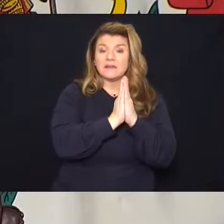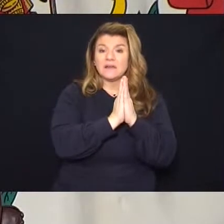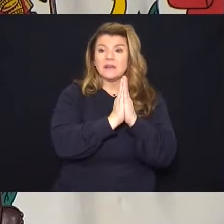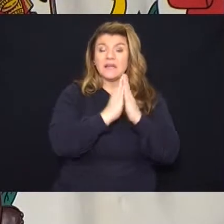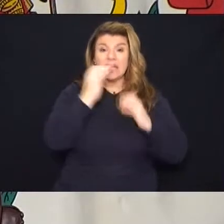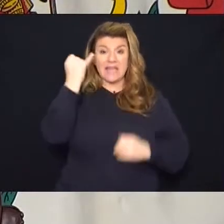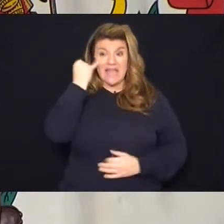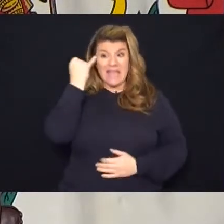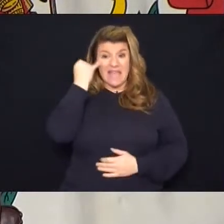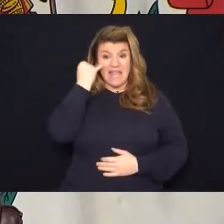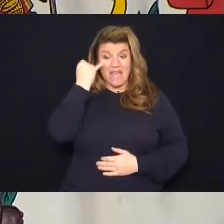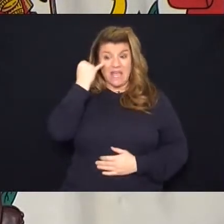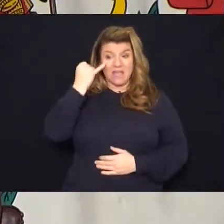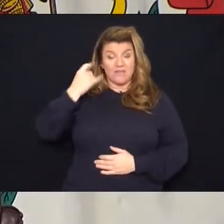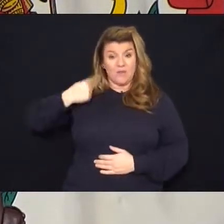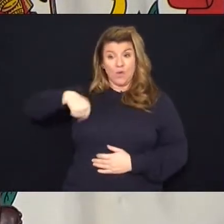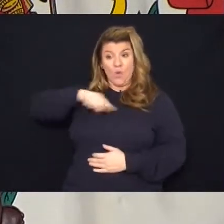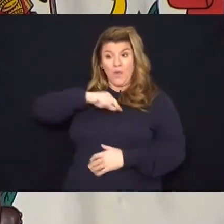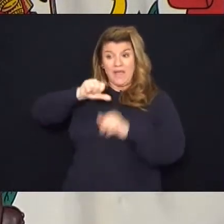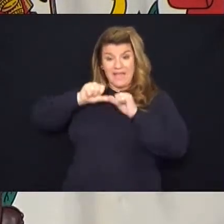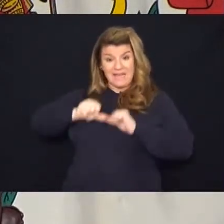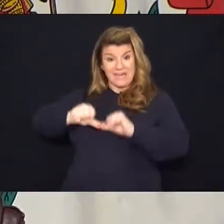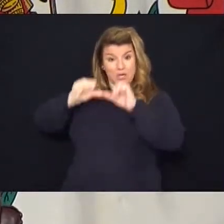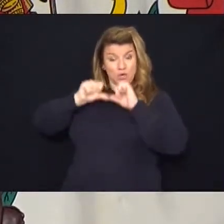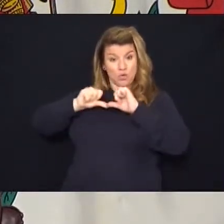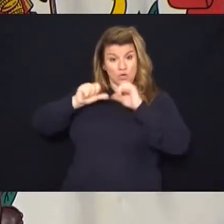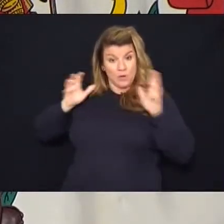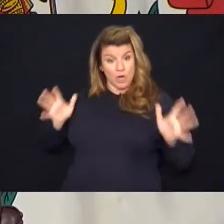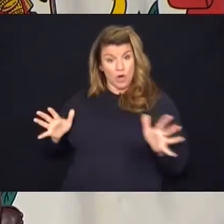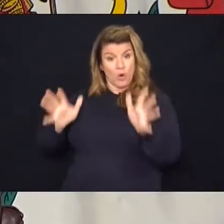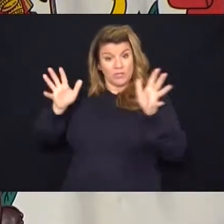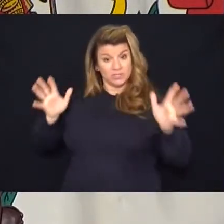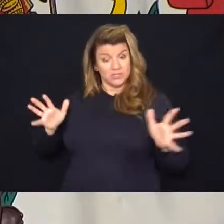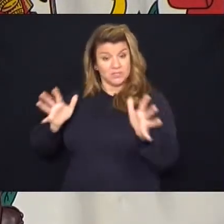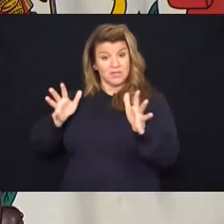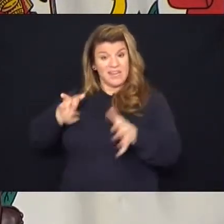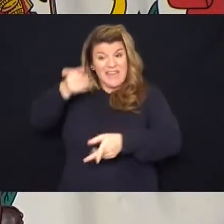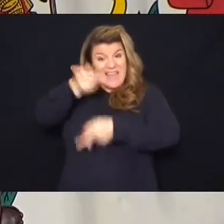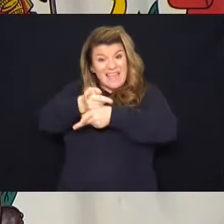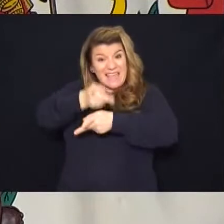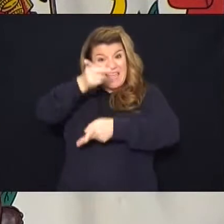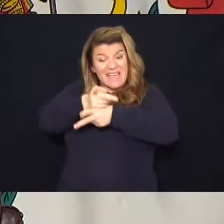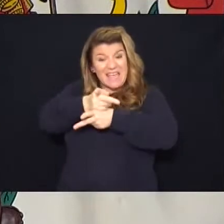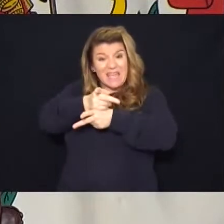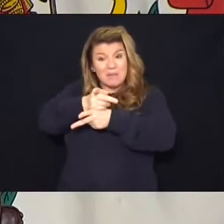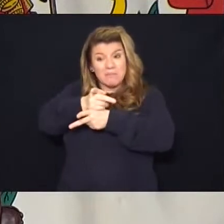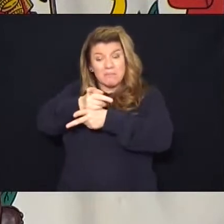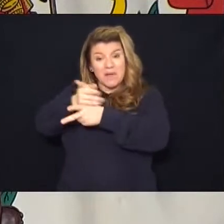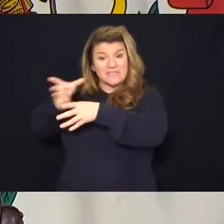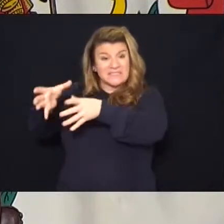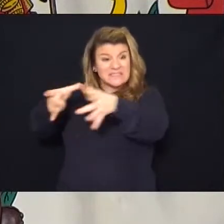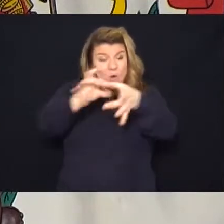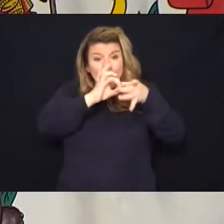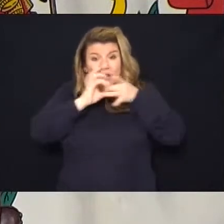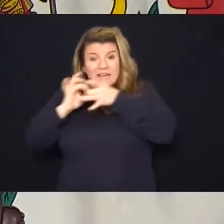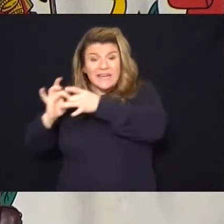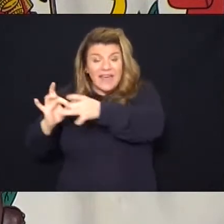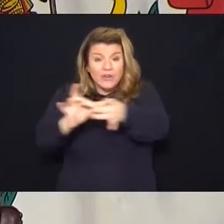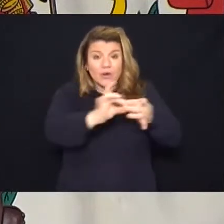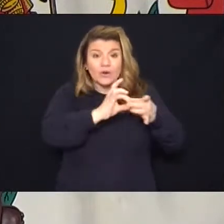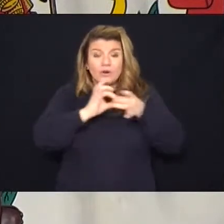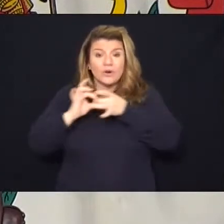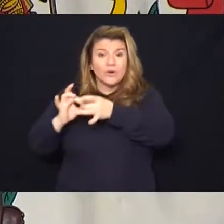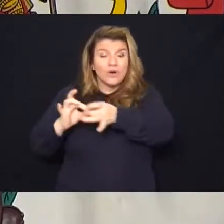if we continue to encourage and keep everybody as best we possibly can pulling that rope together